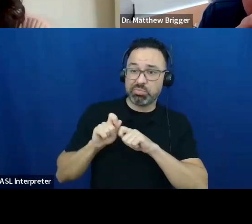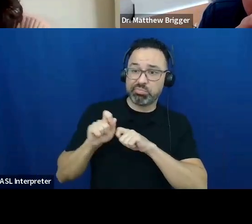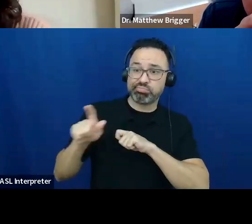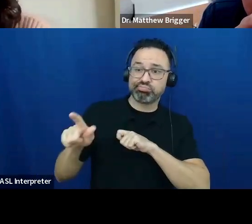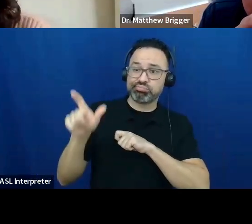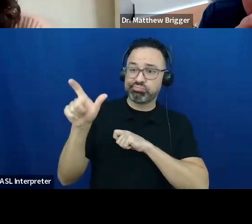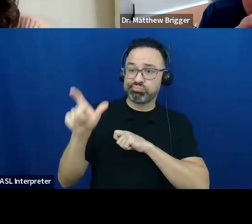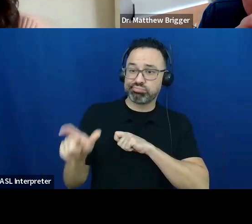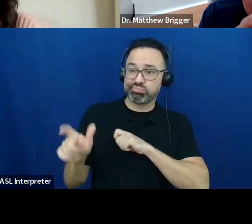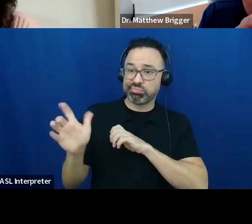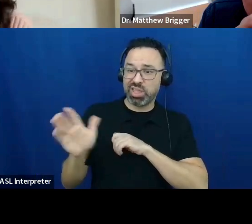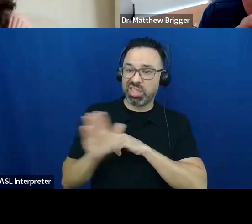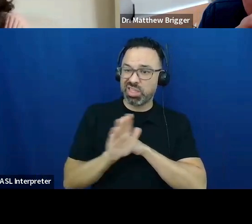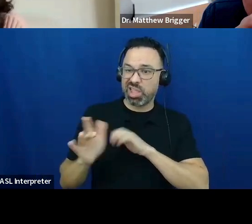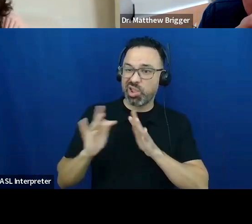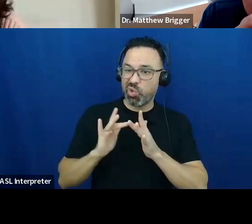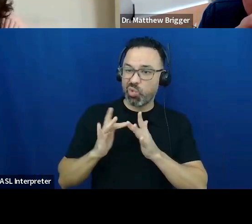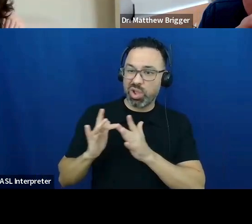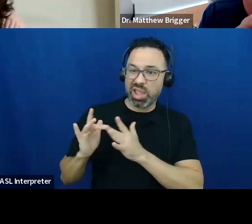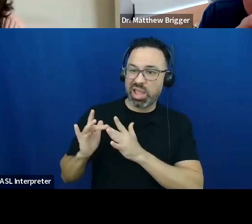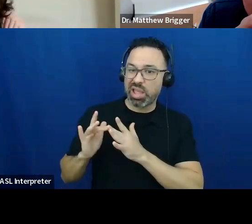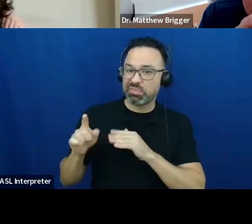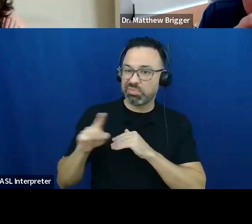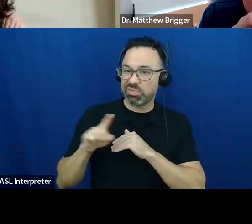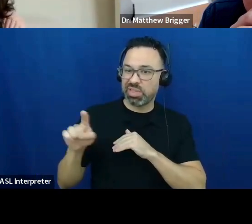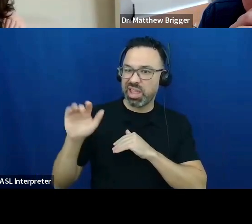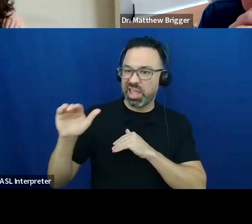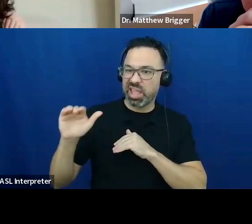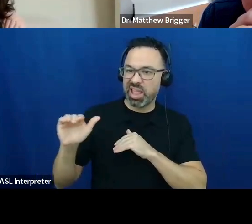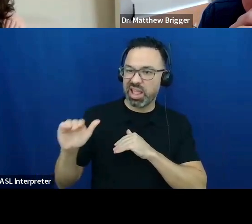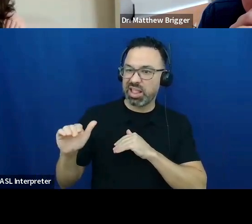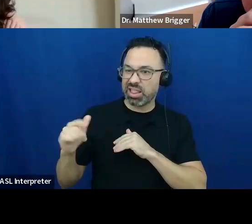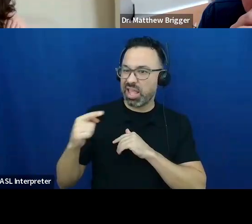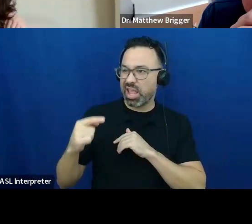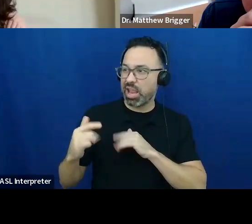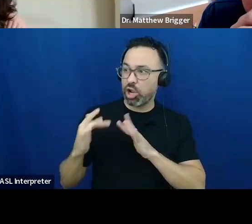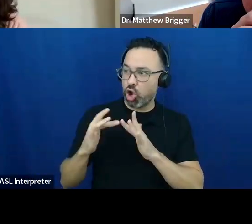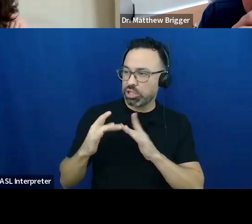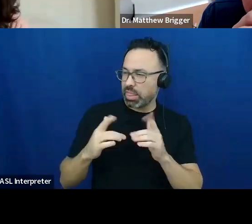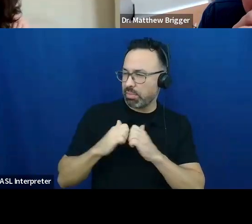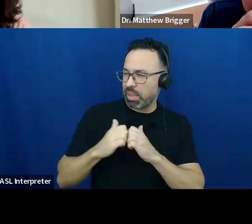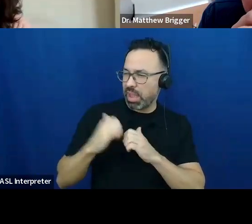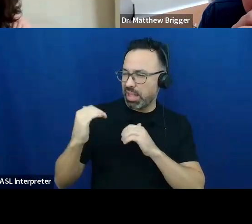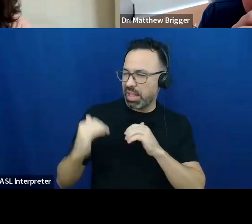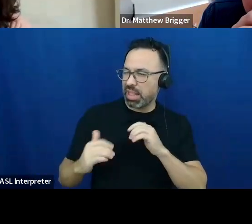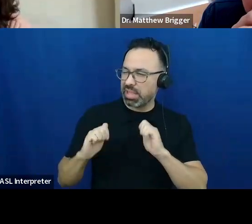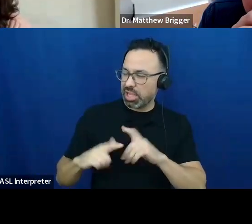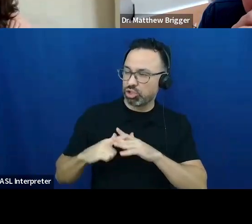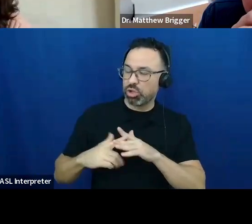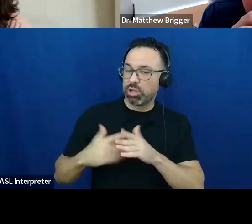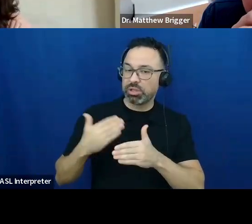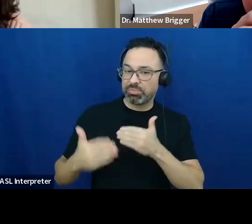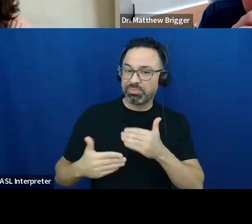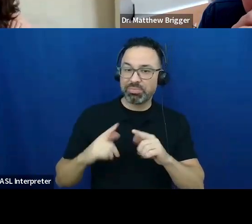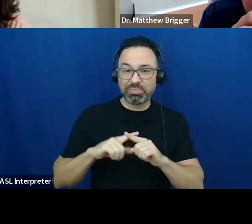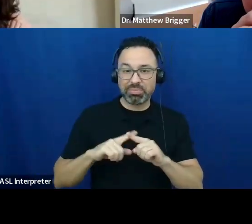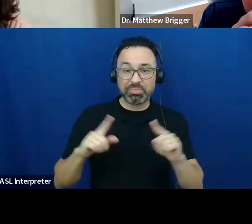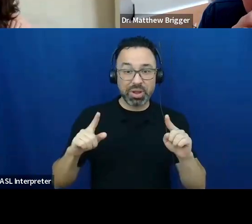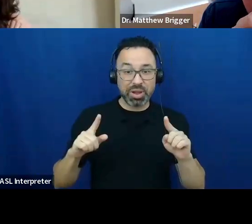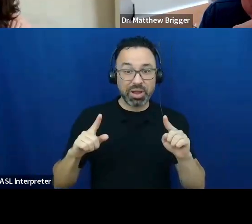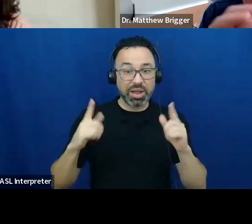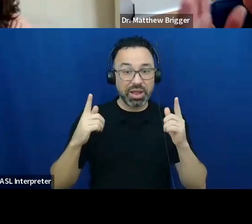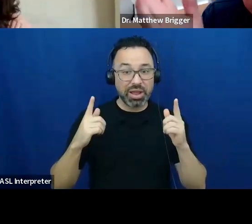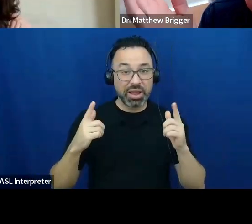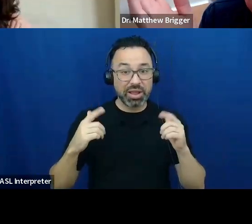box their website that lists how to contact them and how to begin this process, but I'll let you